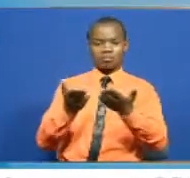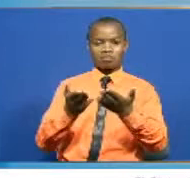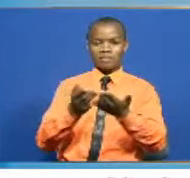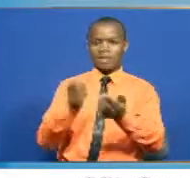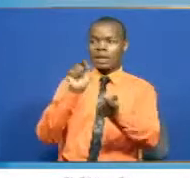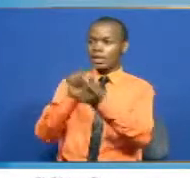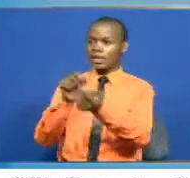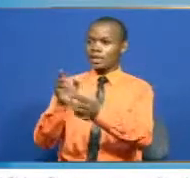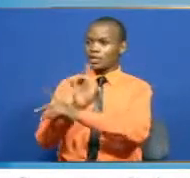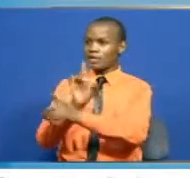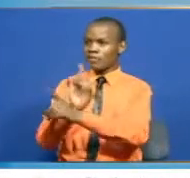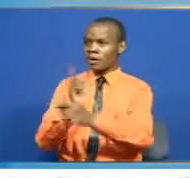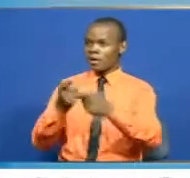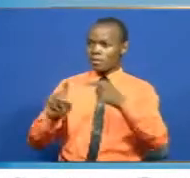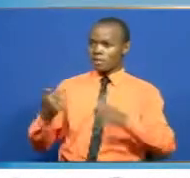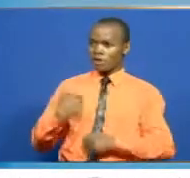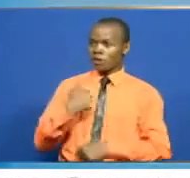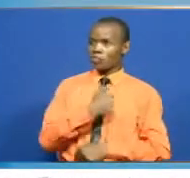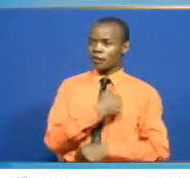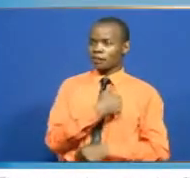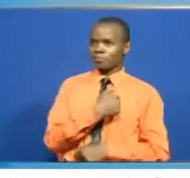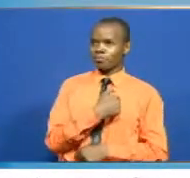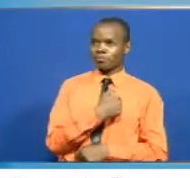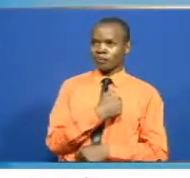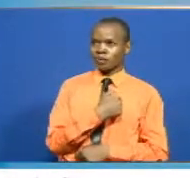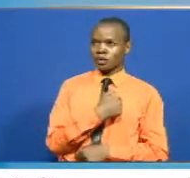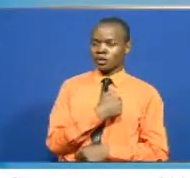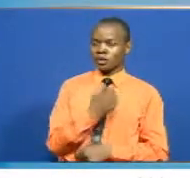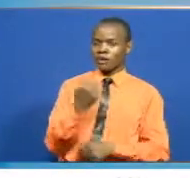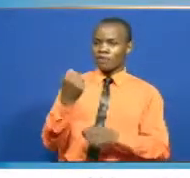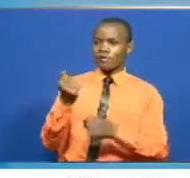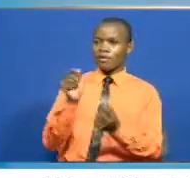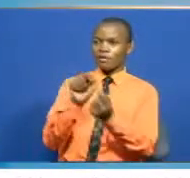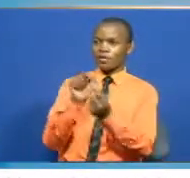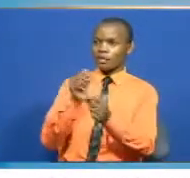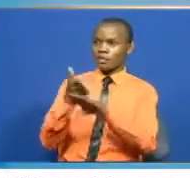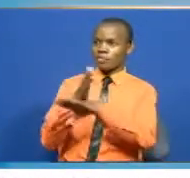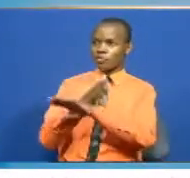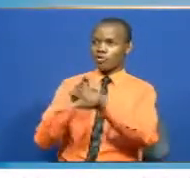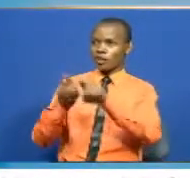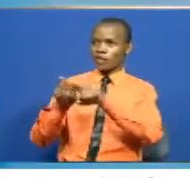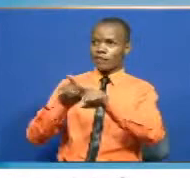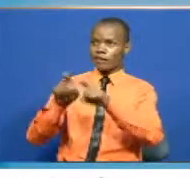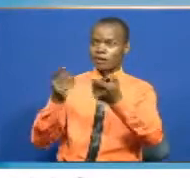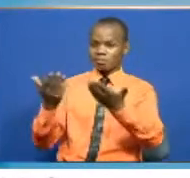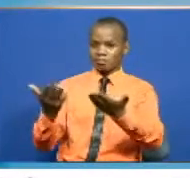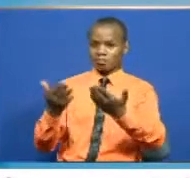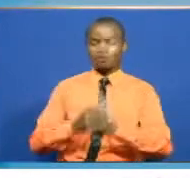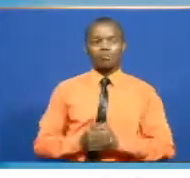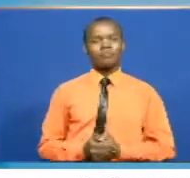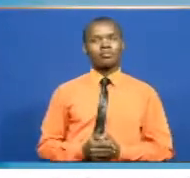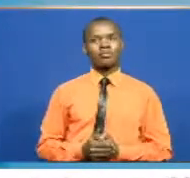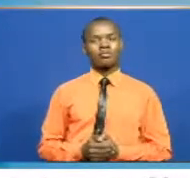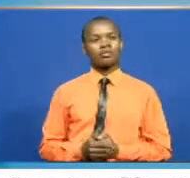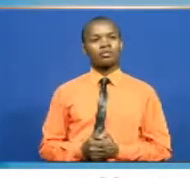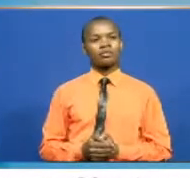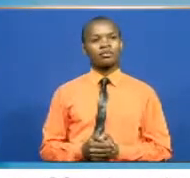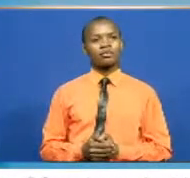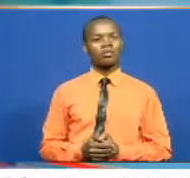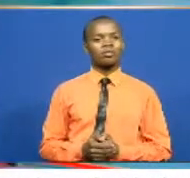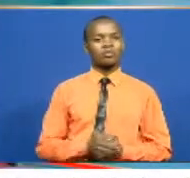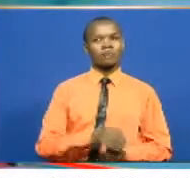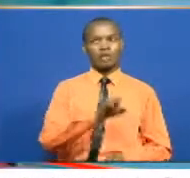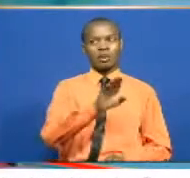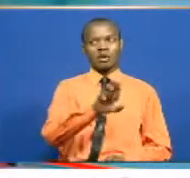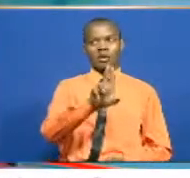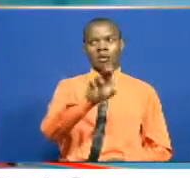us, we stretched it to 5 tests before we travel. Well, Bush,